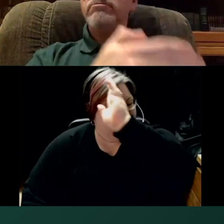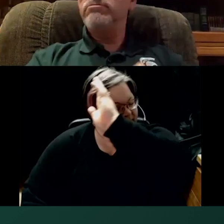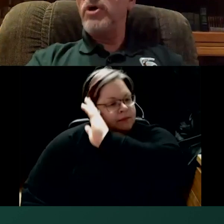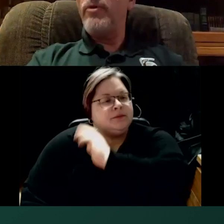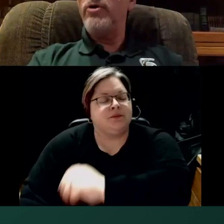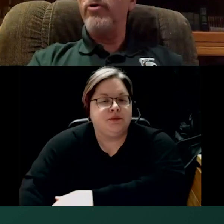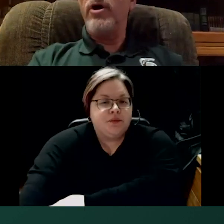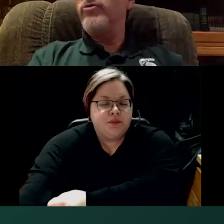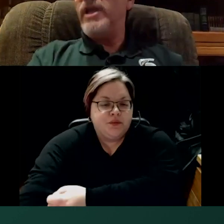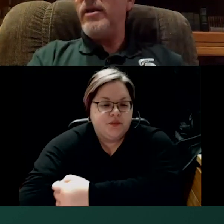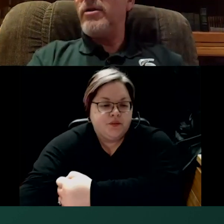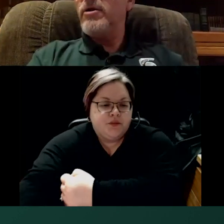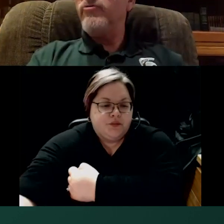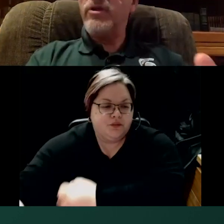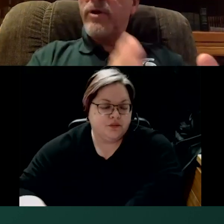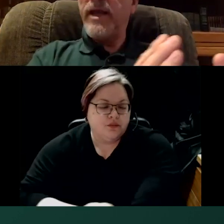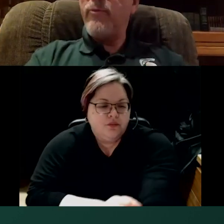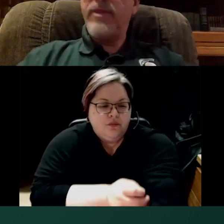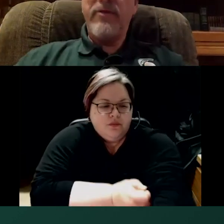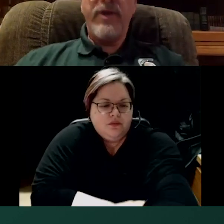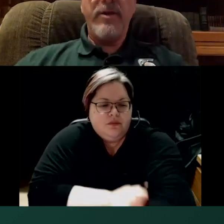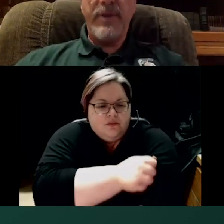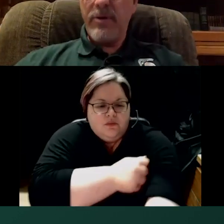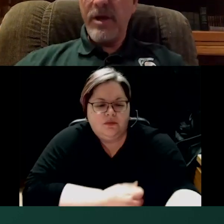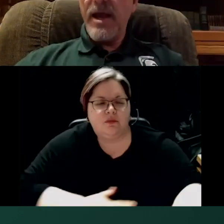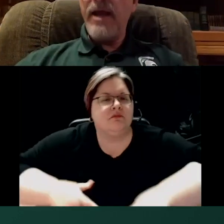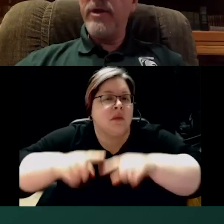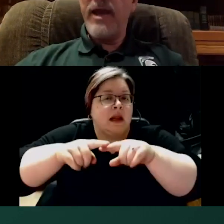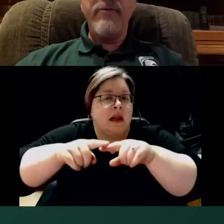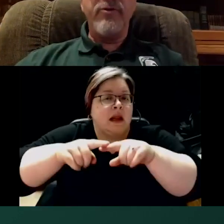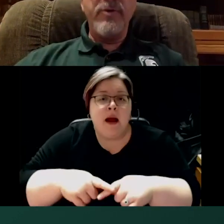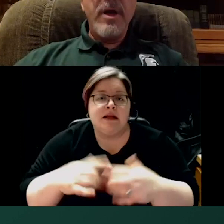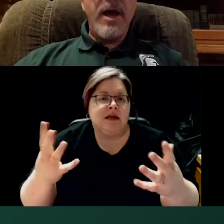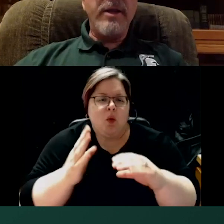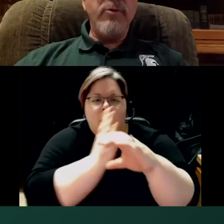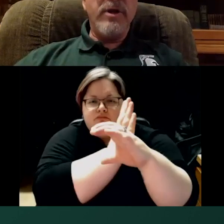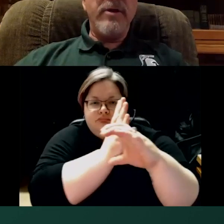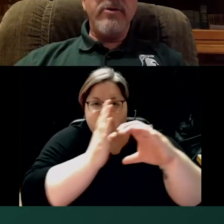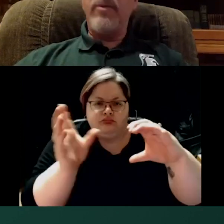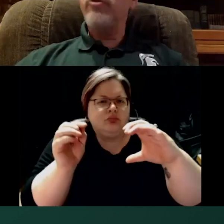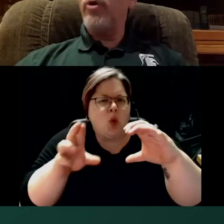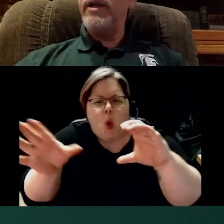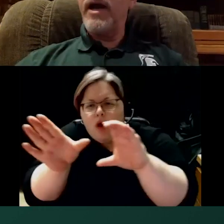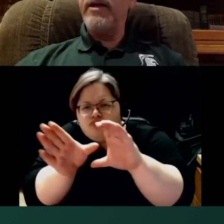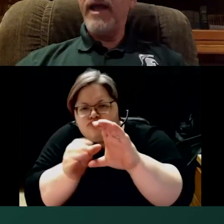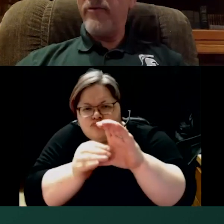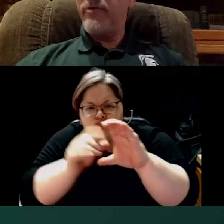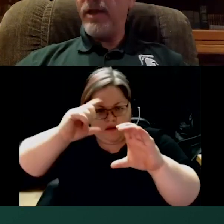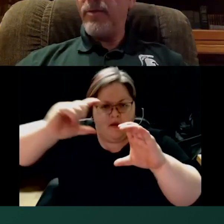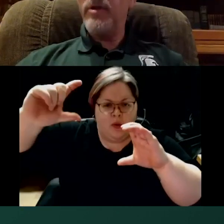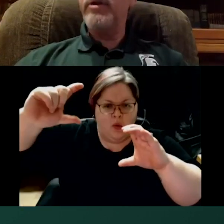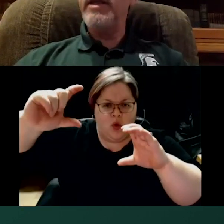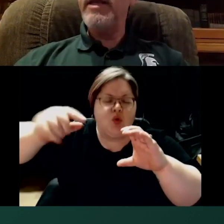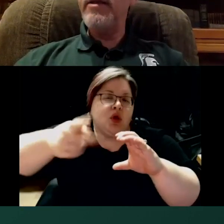for a couple hundred, 100 days, just looking at when that phase appears, and then average. And you will get about 29 and a half